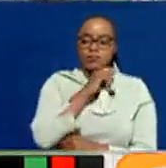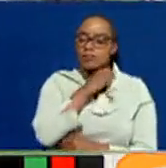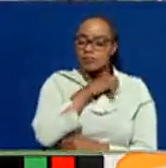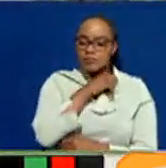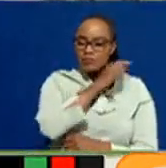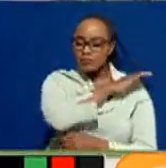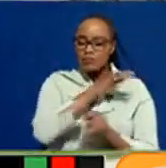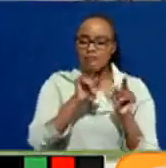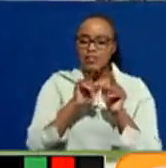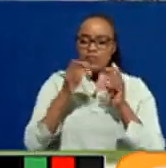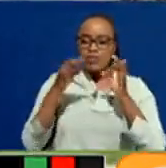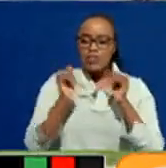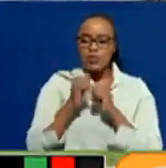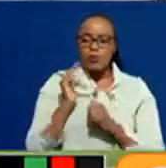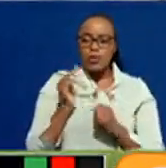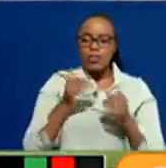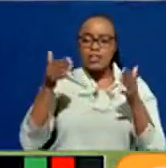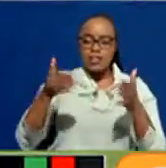Freedom is here with us.